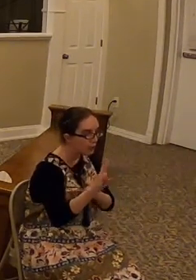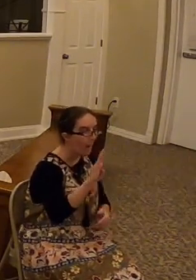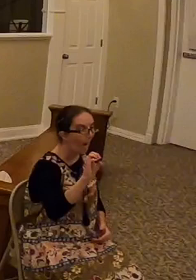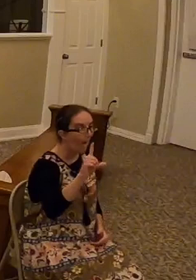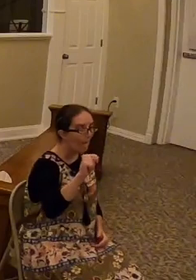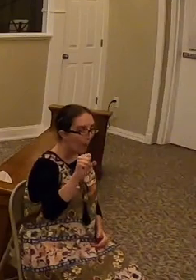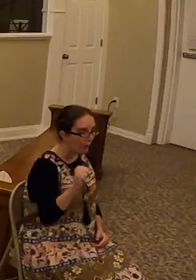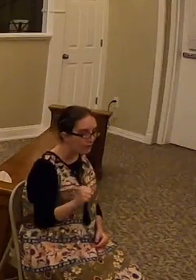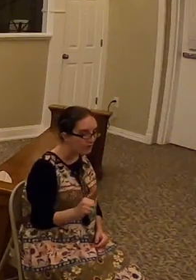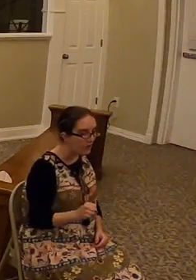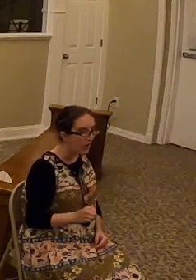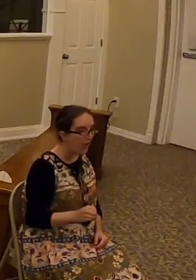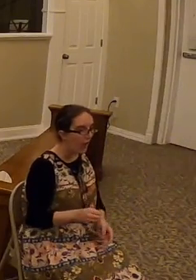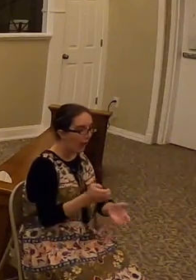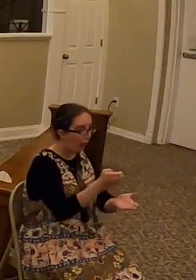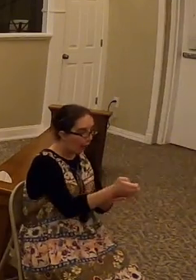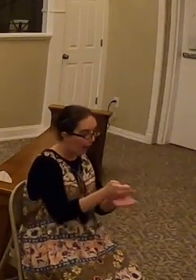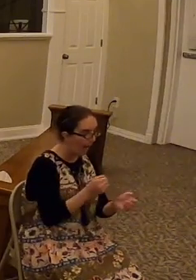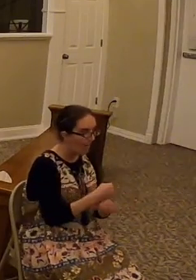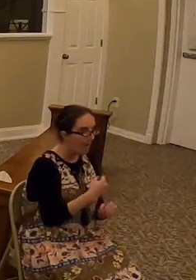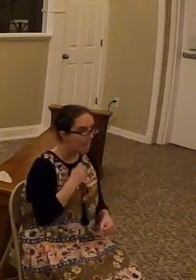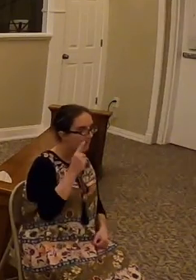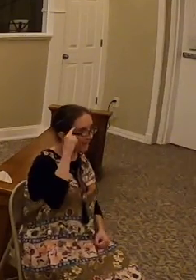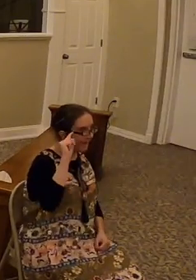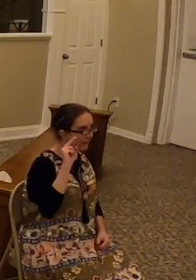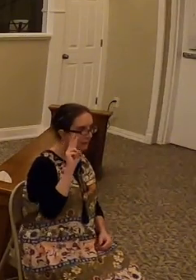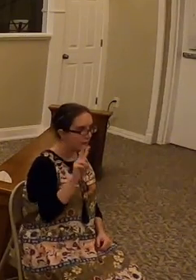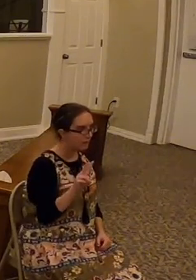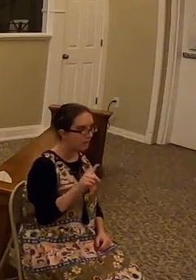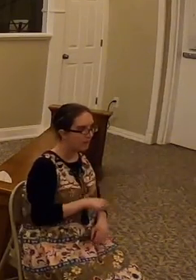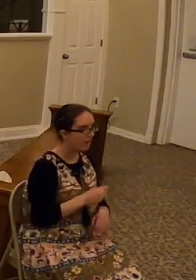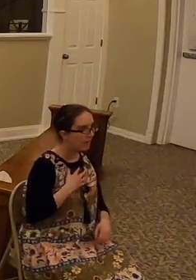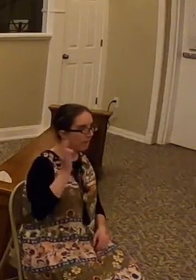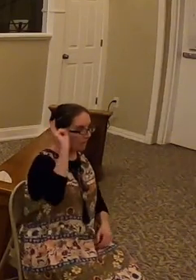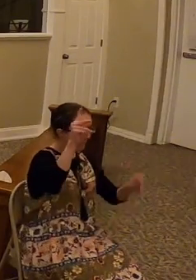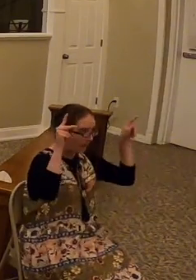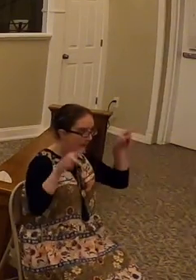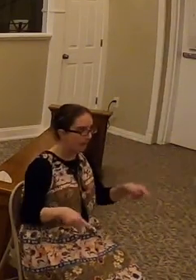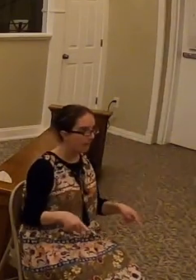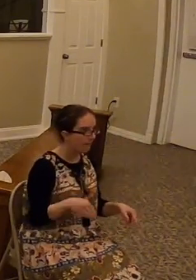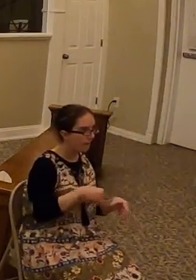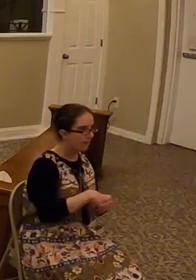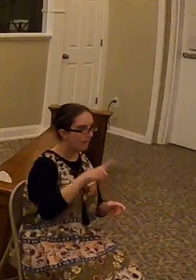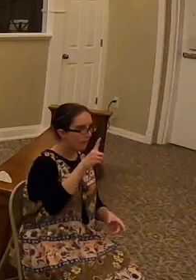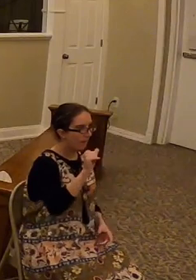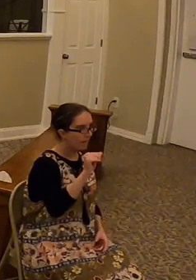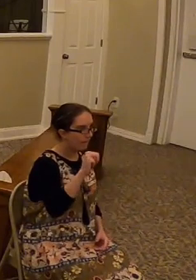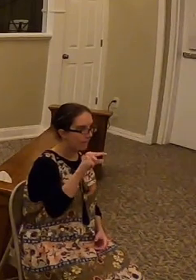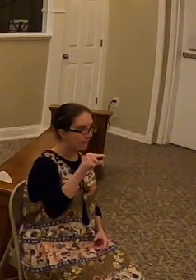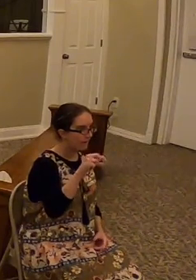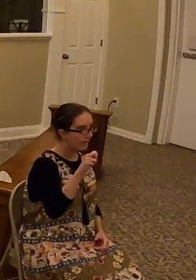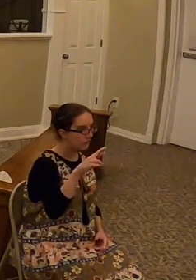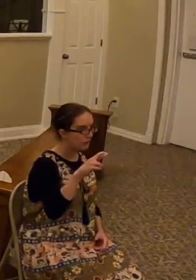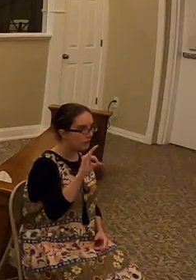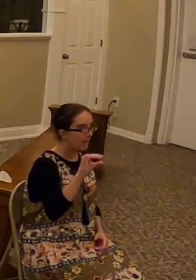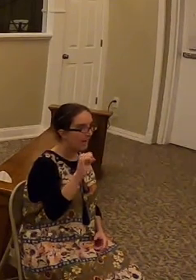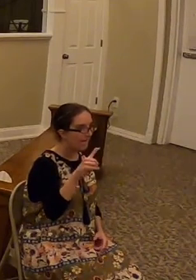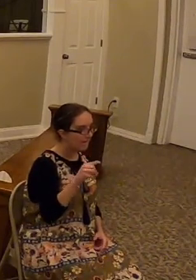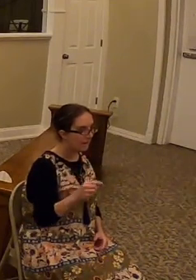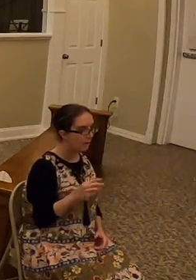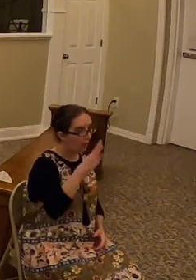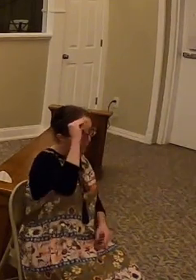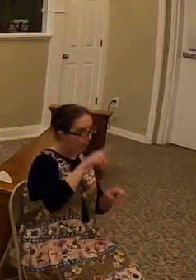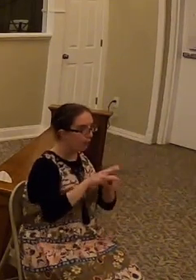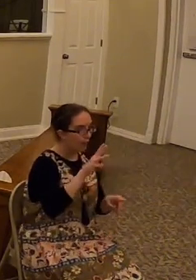Really? Made me think twice. But then my pastor back in Dangerfield, Brother Watkins, used to